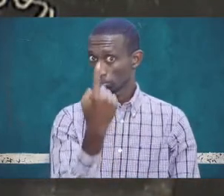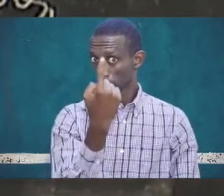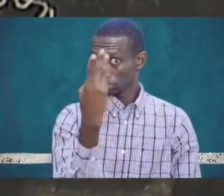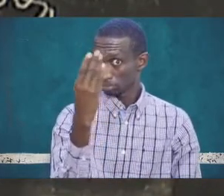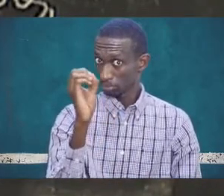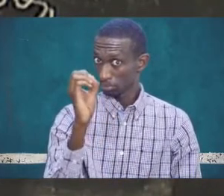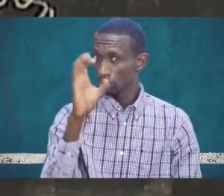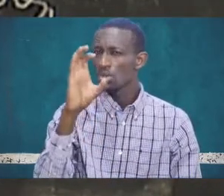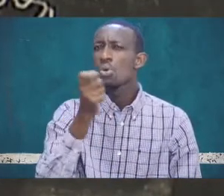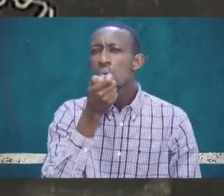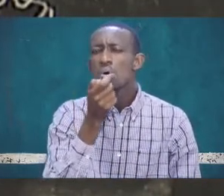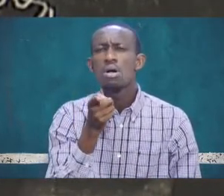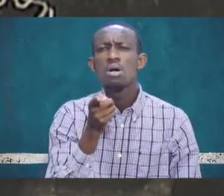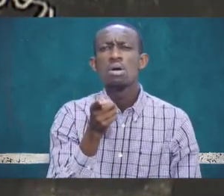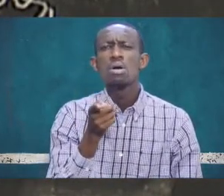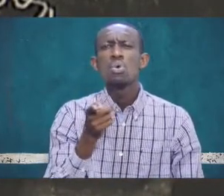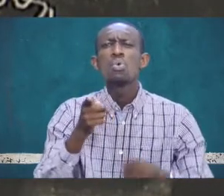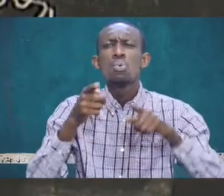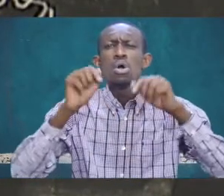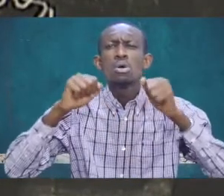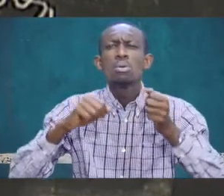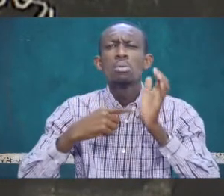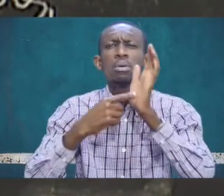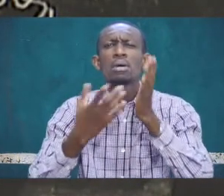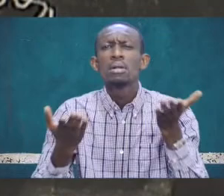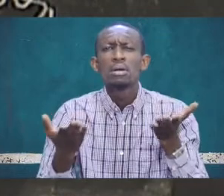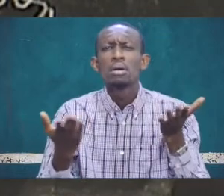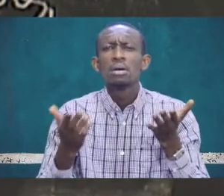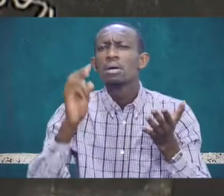140 degrees. Can you suggest the mechanism at